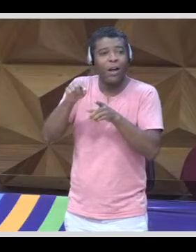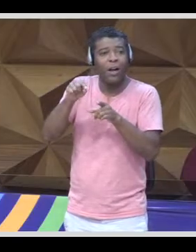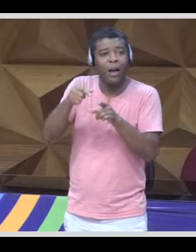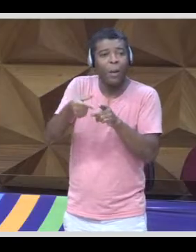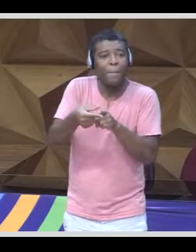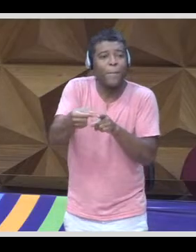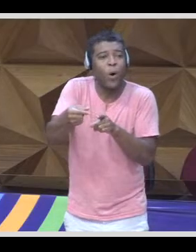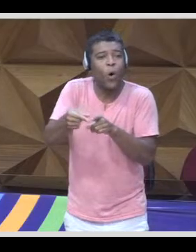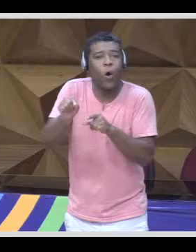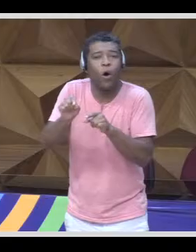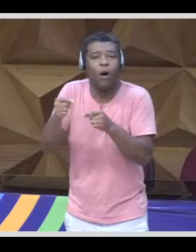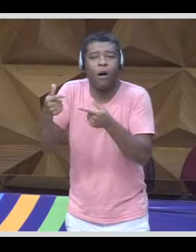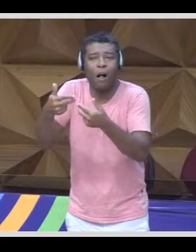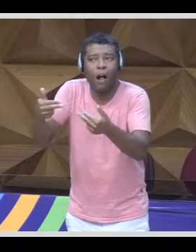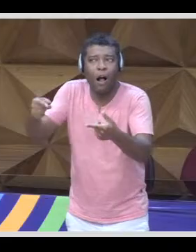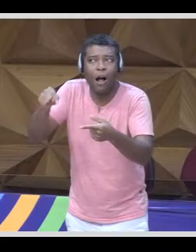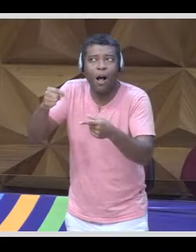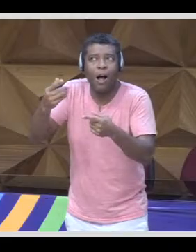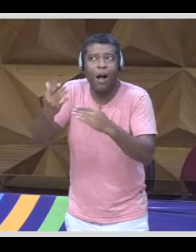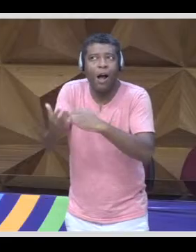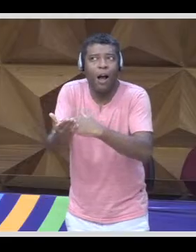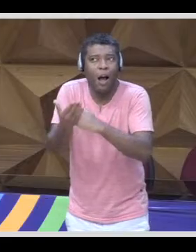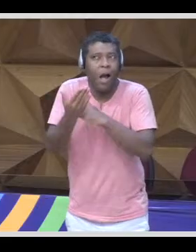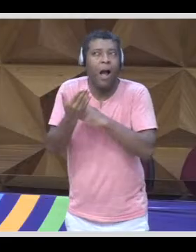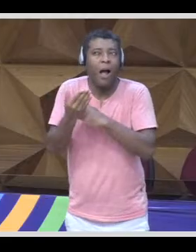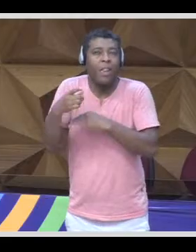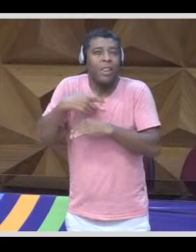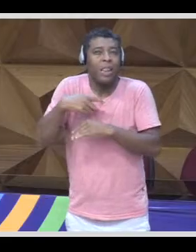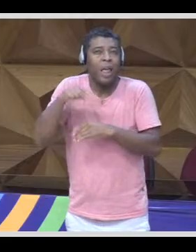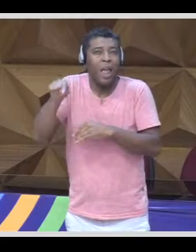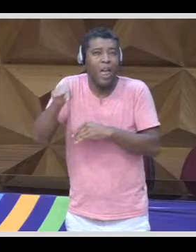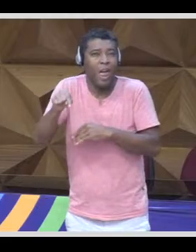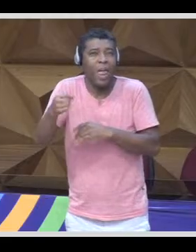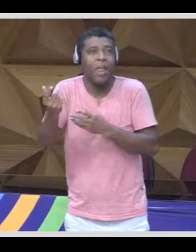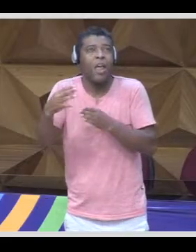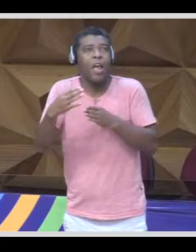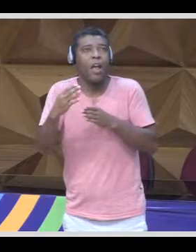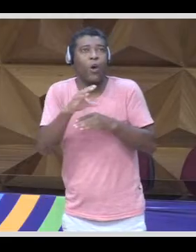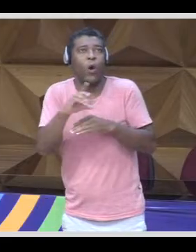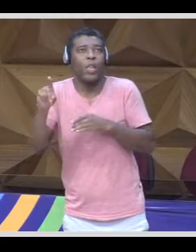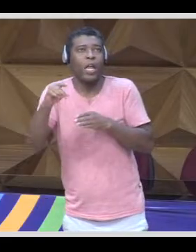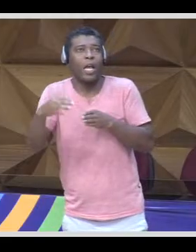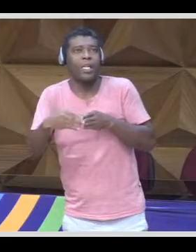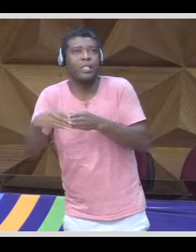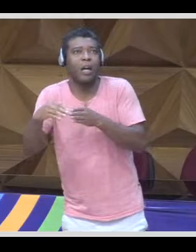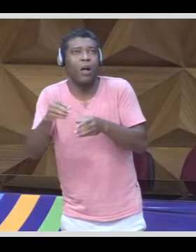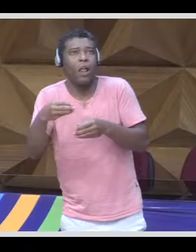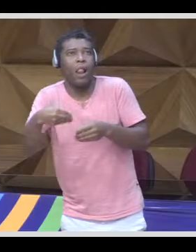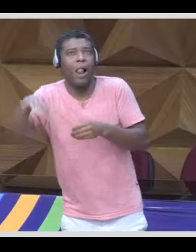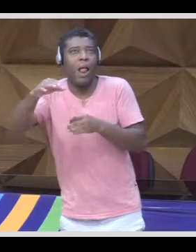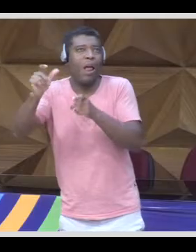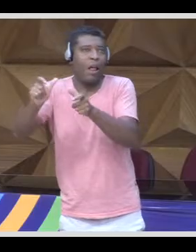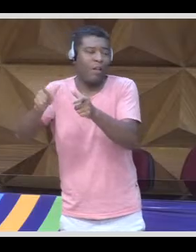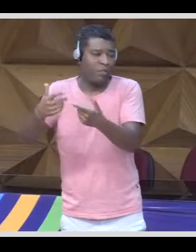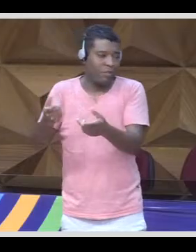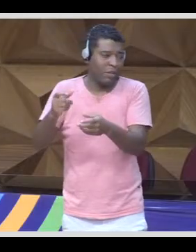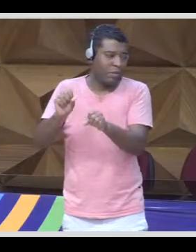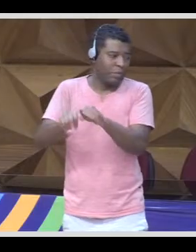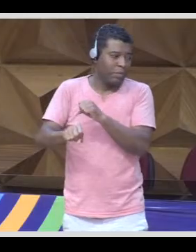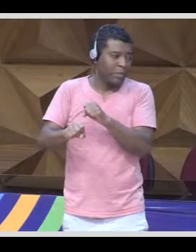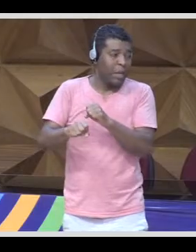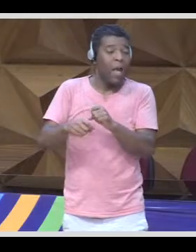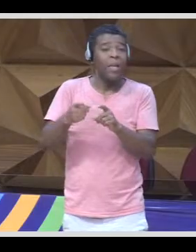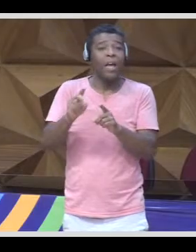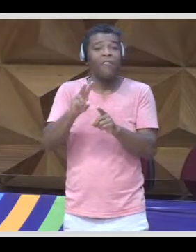very tightly connected. A modularity goes from as high as 1. So a 0.6 to 1